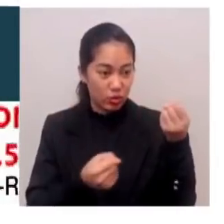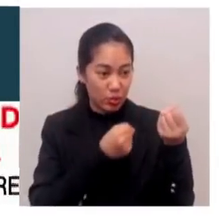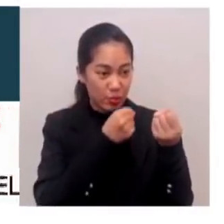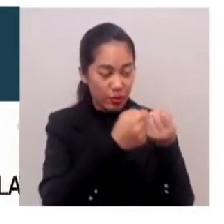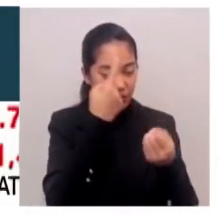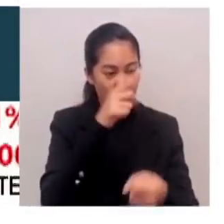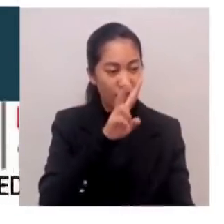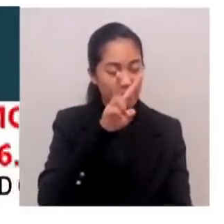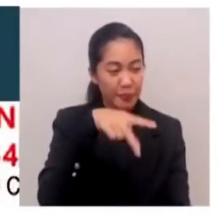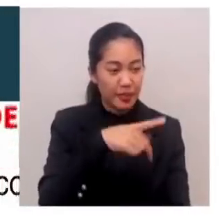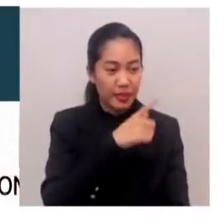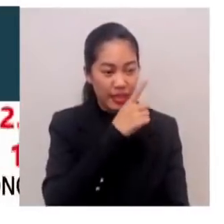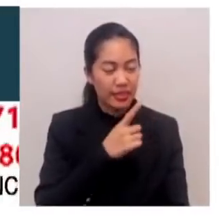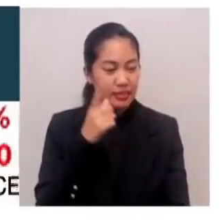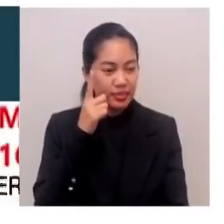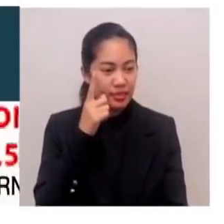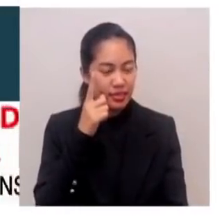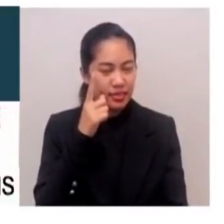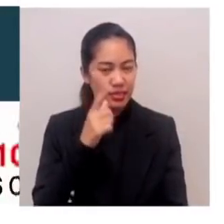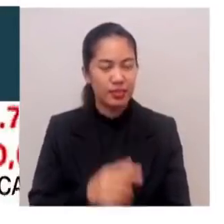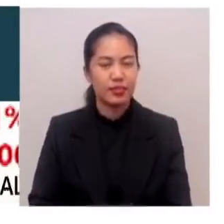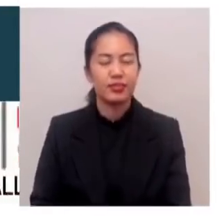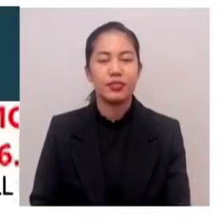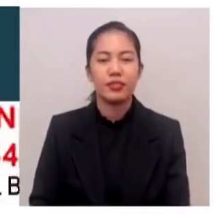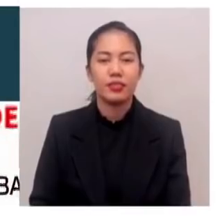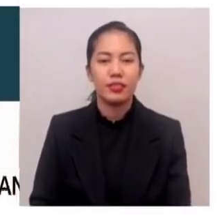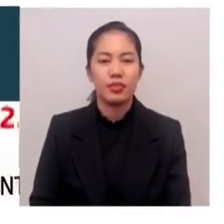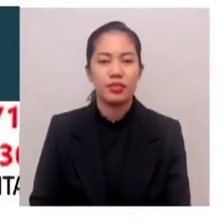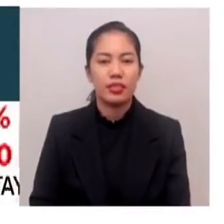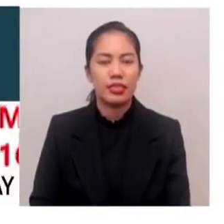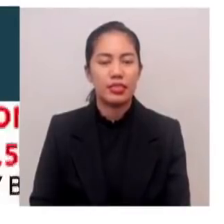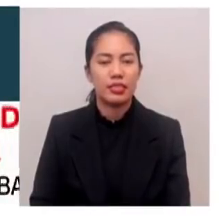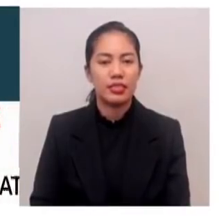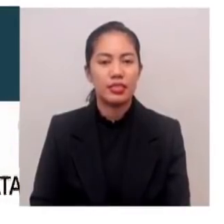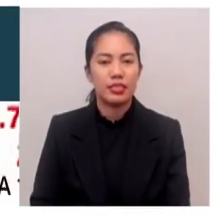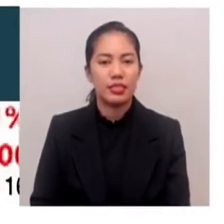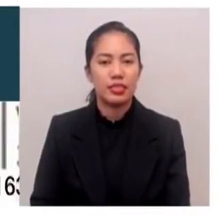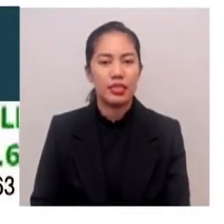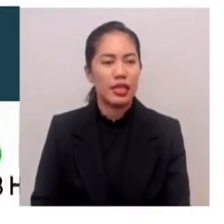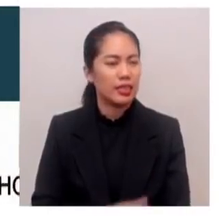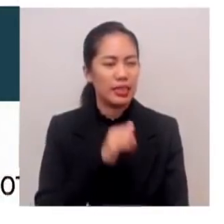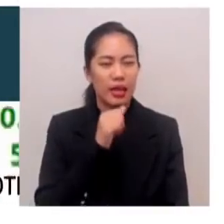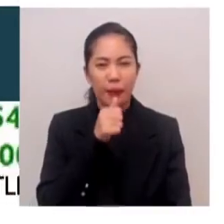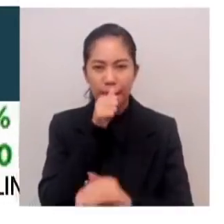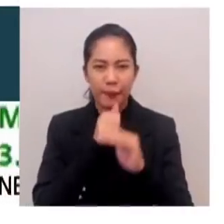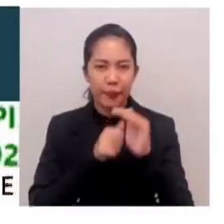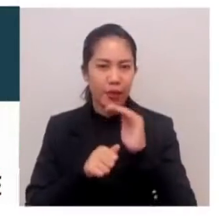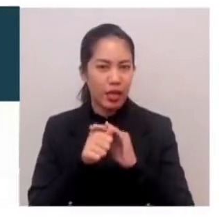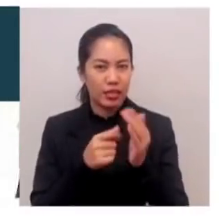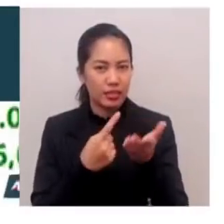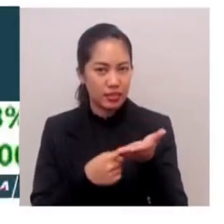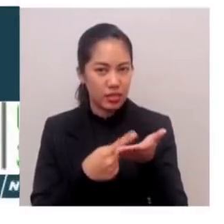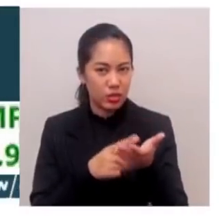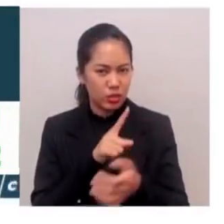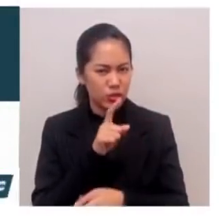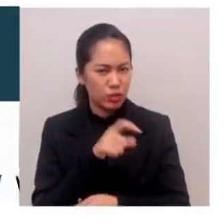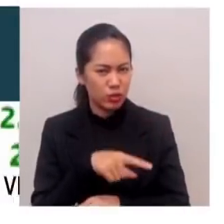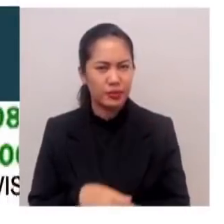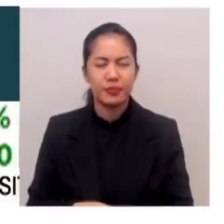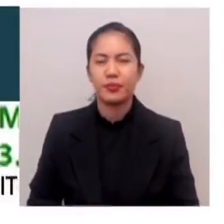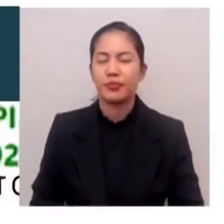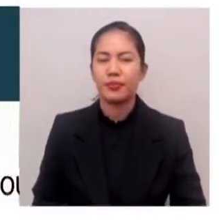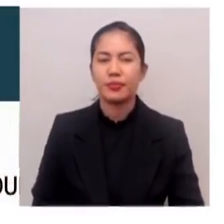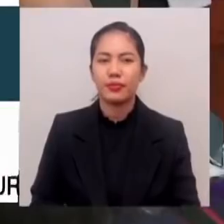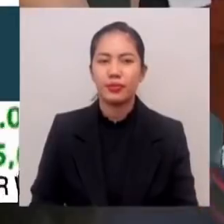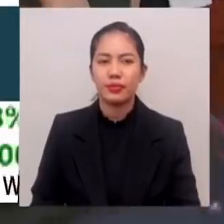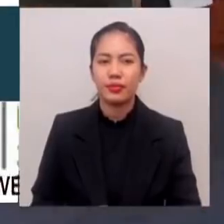president, and not really maintain the discussion behind the scenes? You know, Carmina, I don't think they're doing